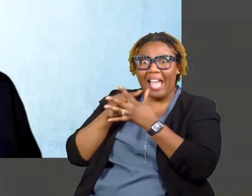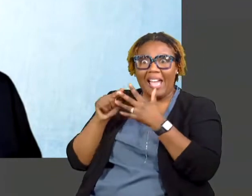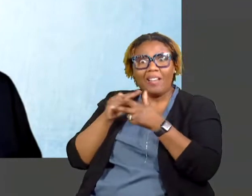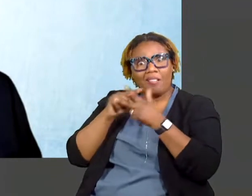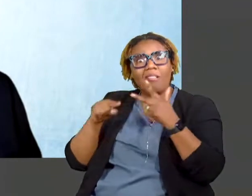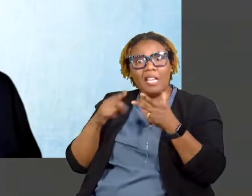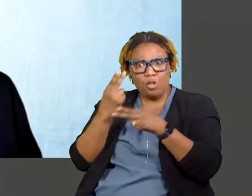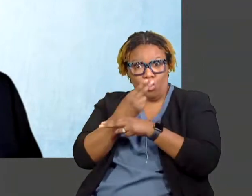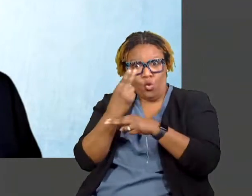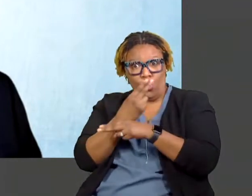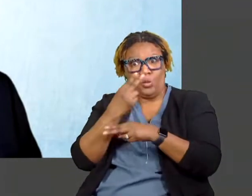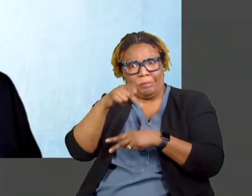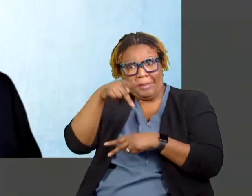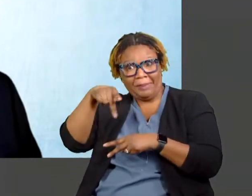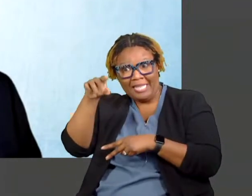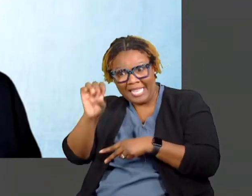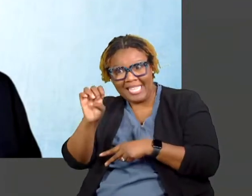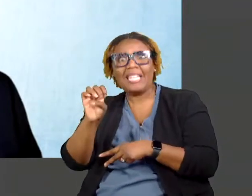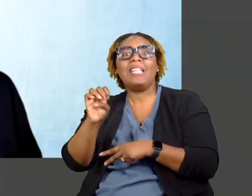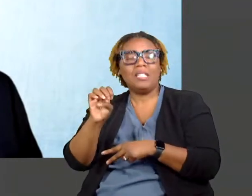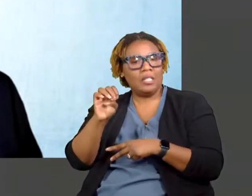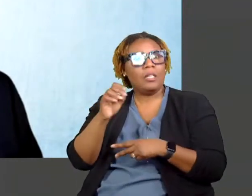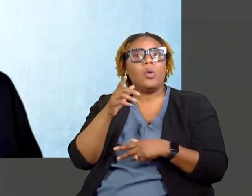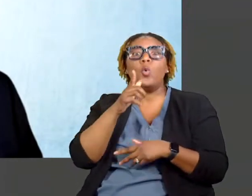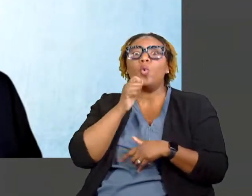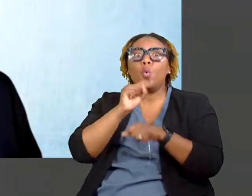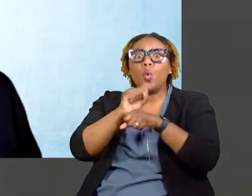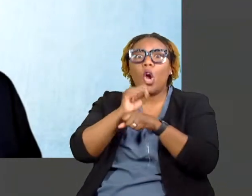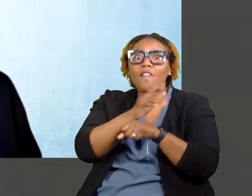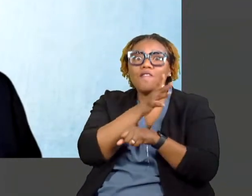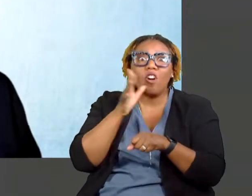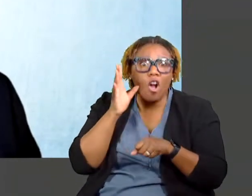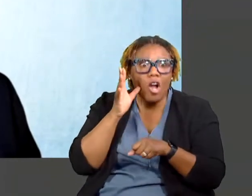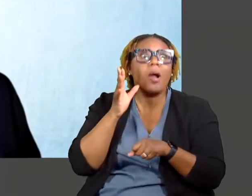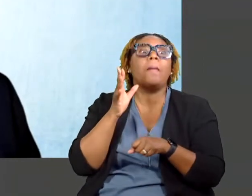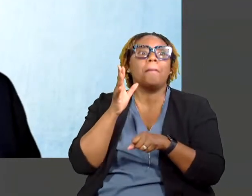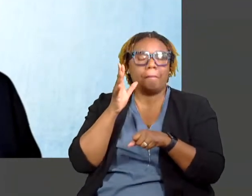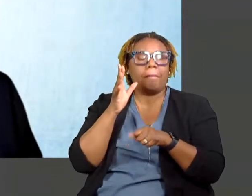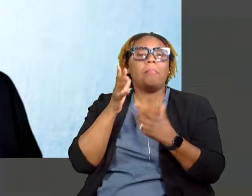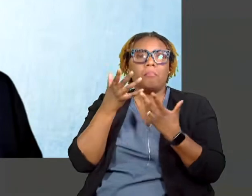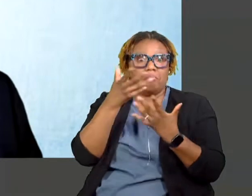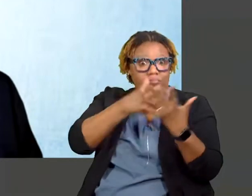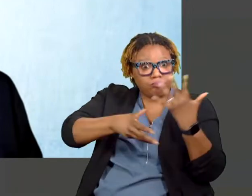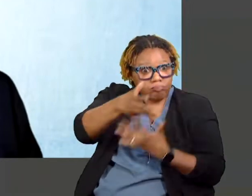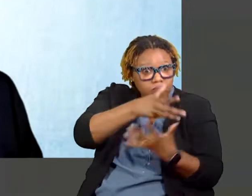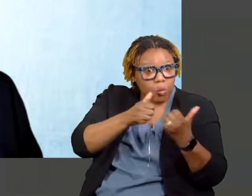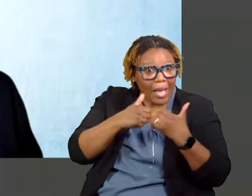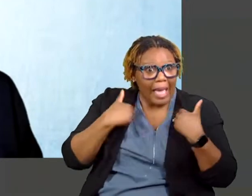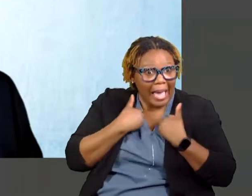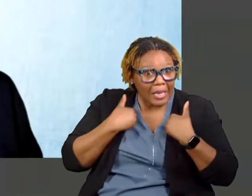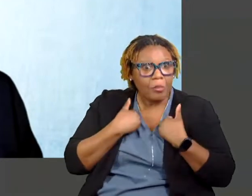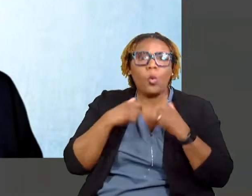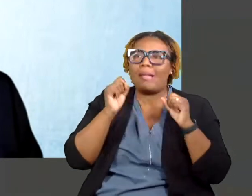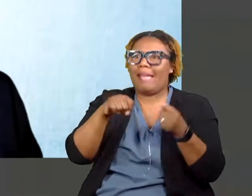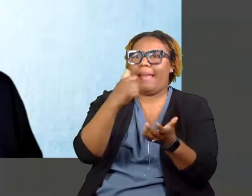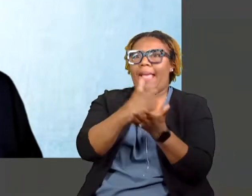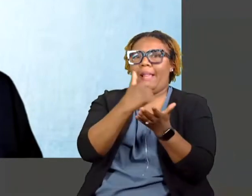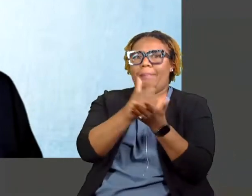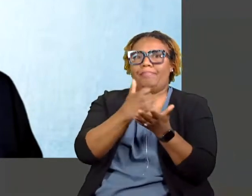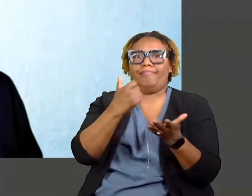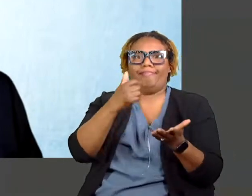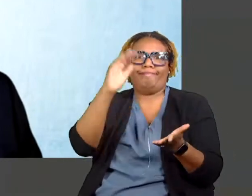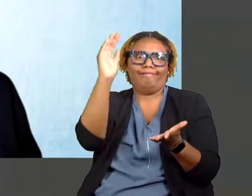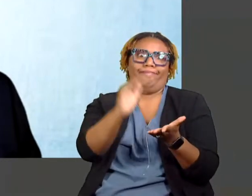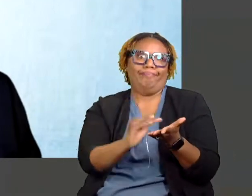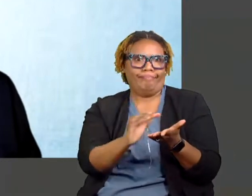infection for our agricultural workers who may be close to infected animals. Our colleagues at CDC and USDA have